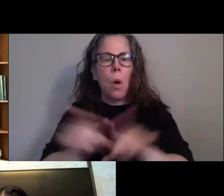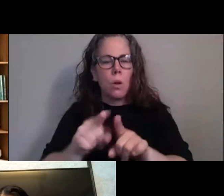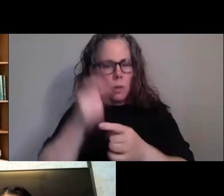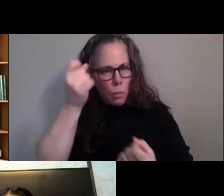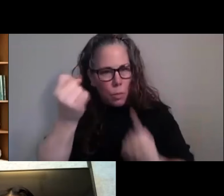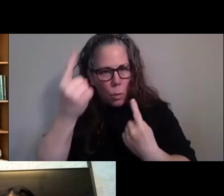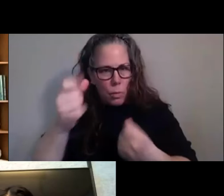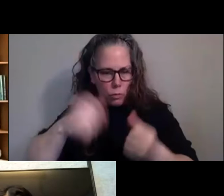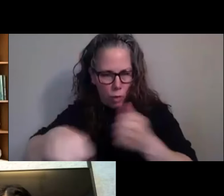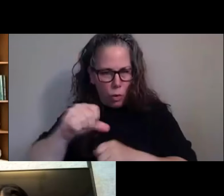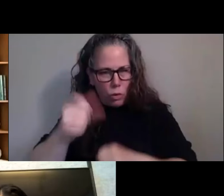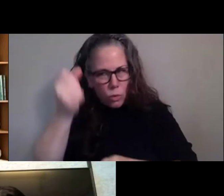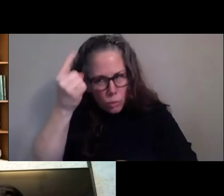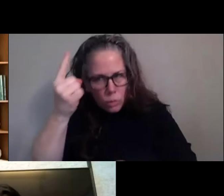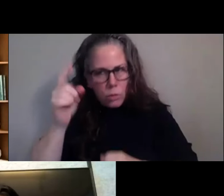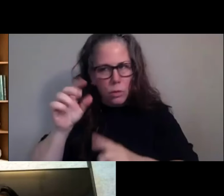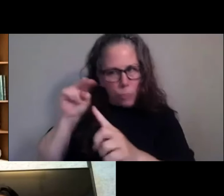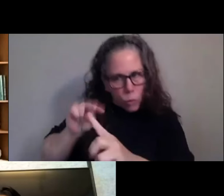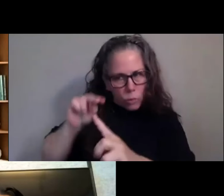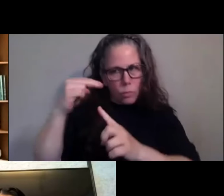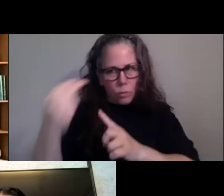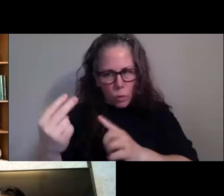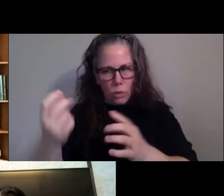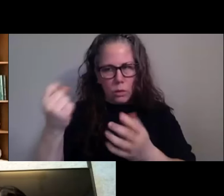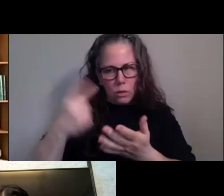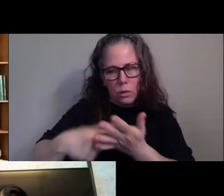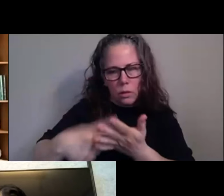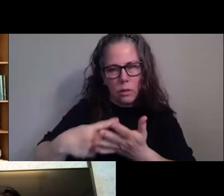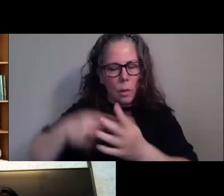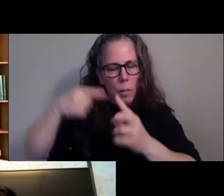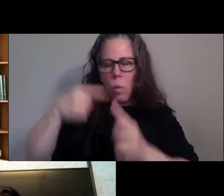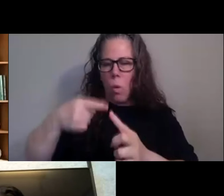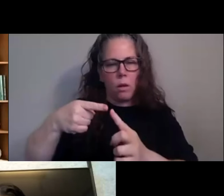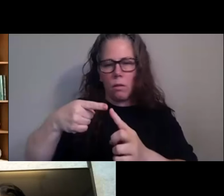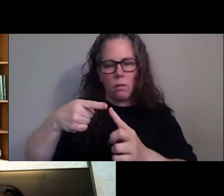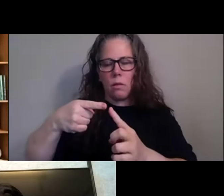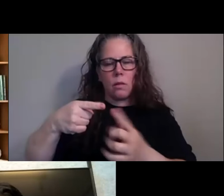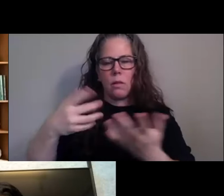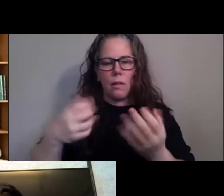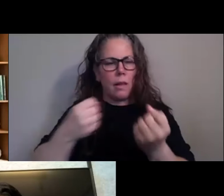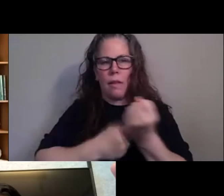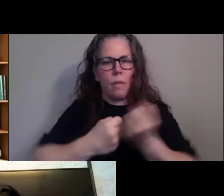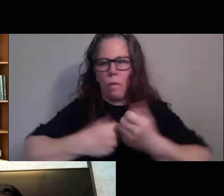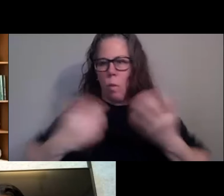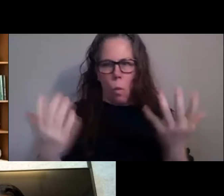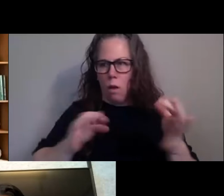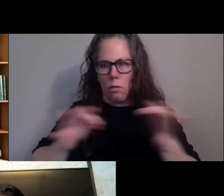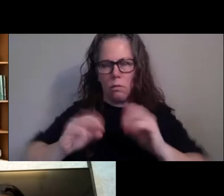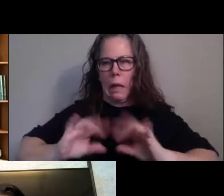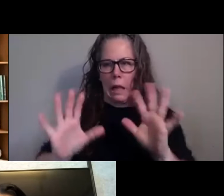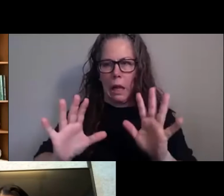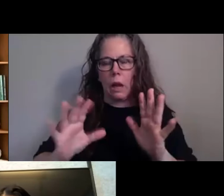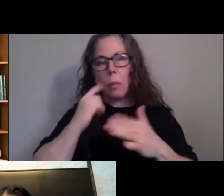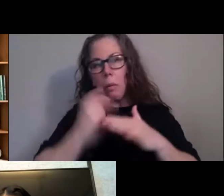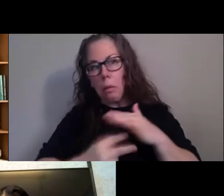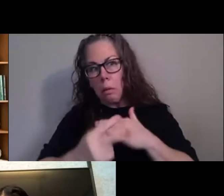super important to have people understand what you're talking about and what, like, what exactly you're talking about or advocating for. And